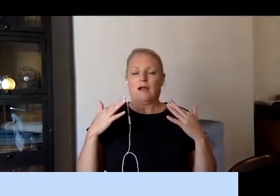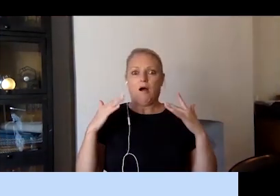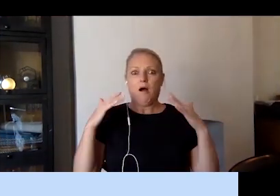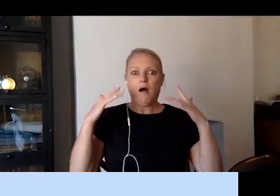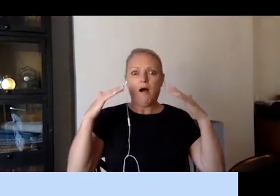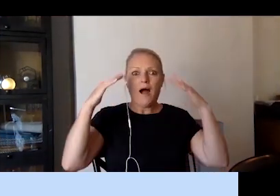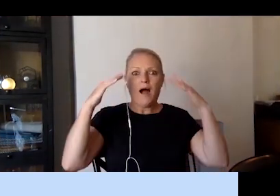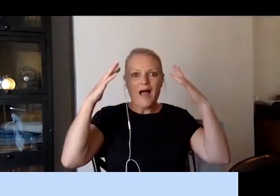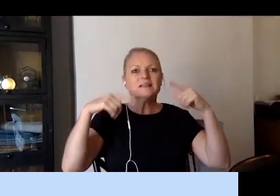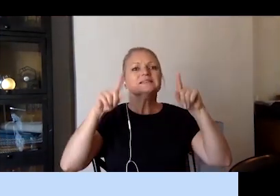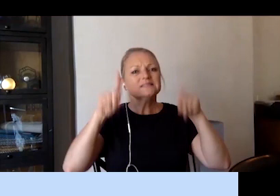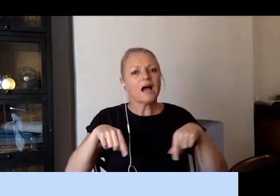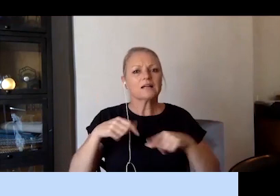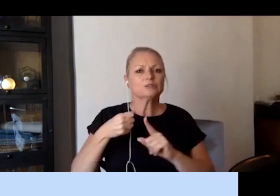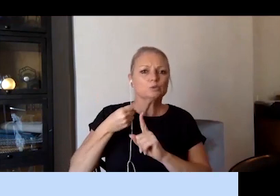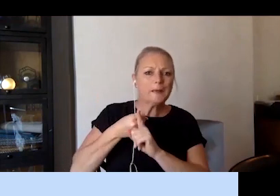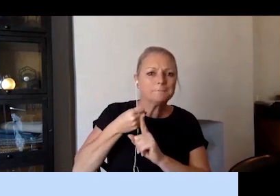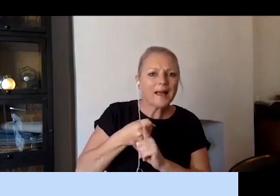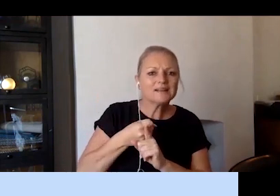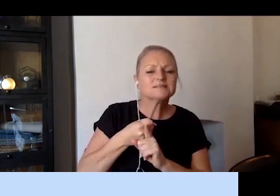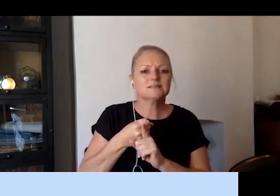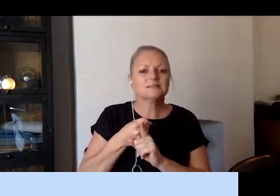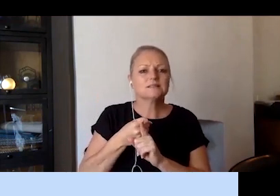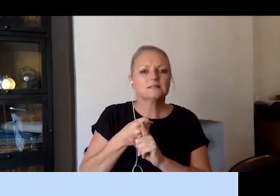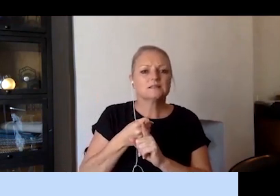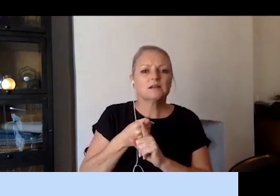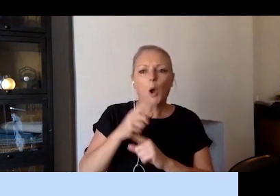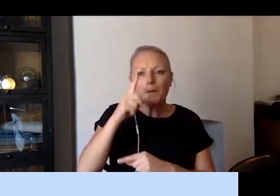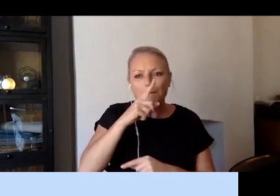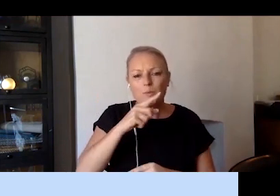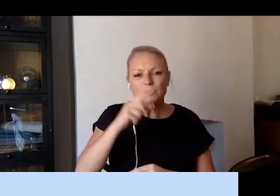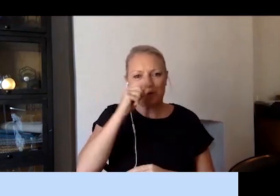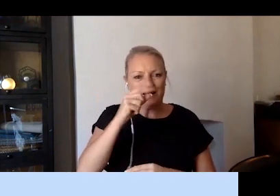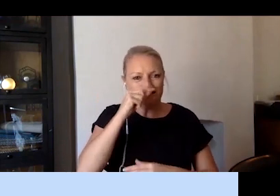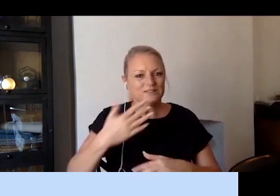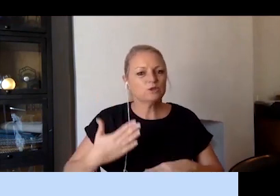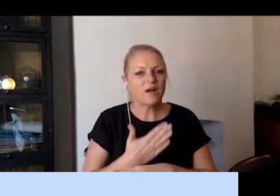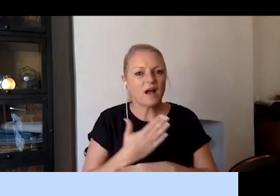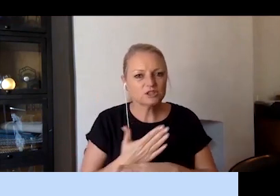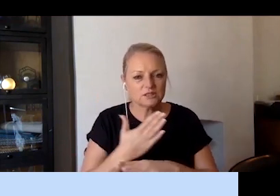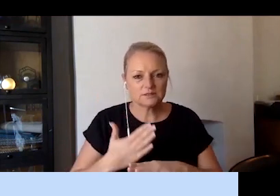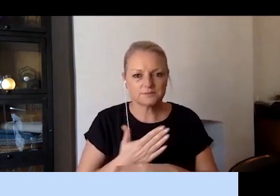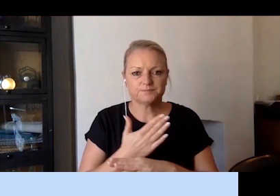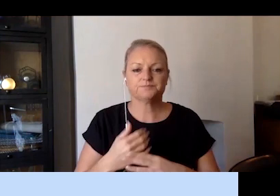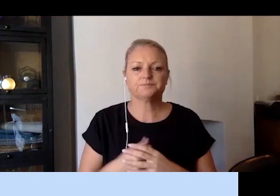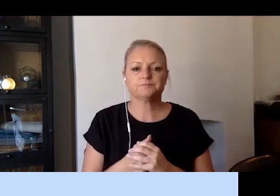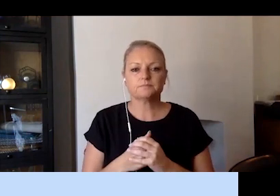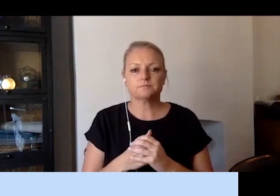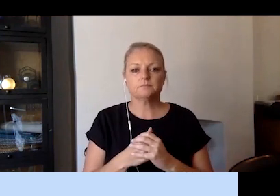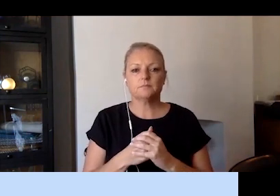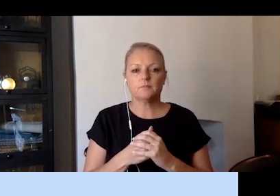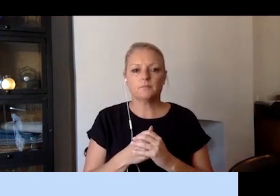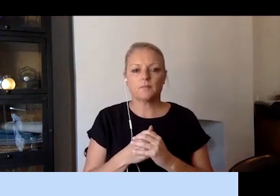to impact on a person's ability to function in everyday life. At the green end of the continuum, people tend to